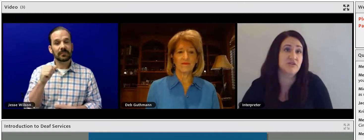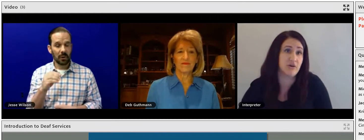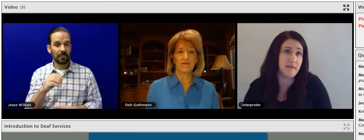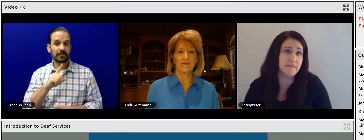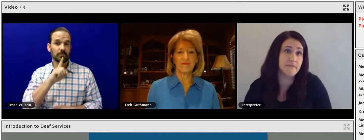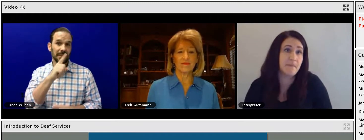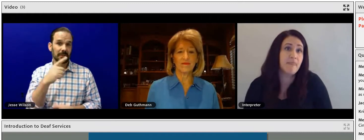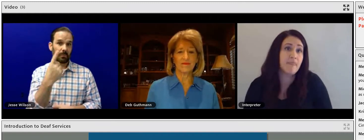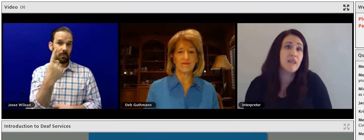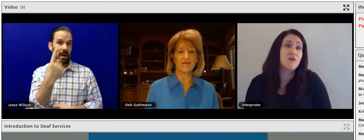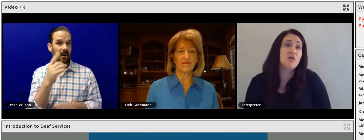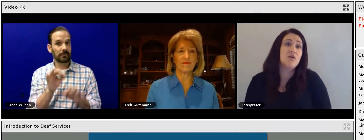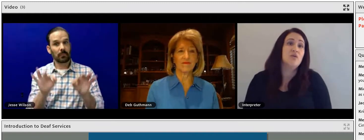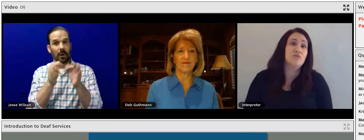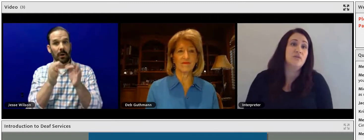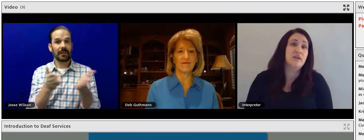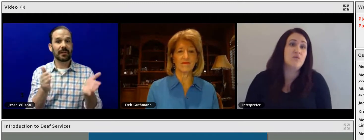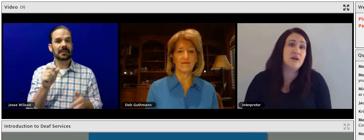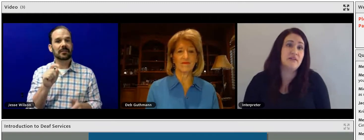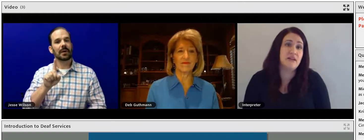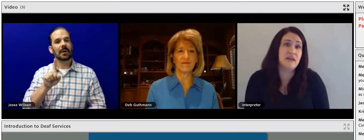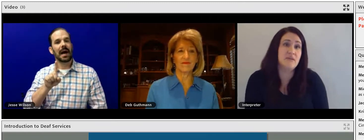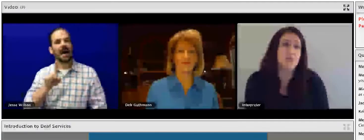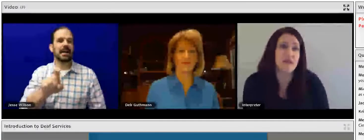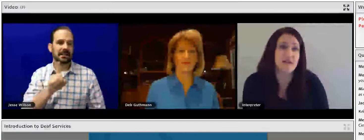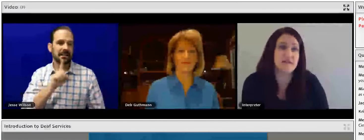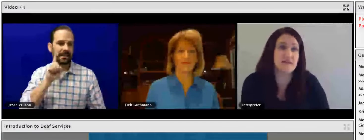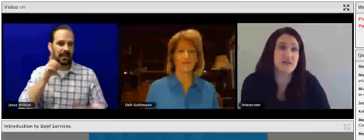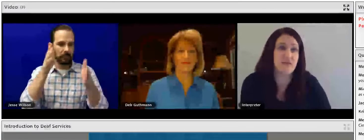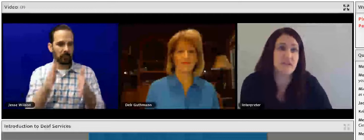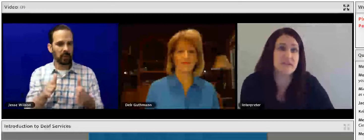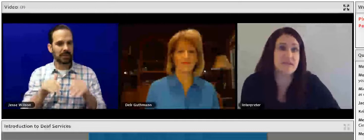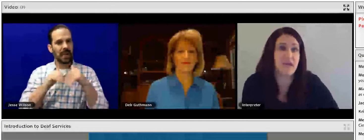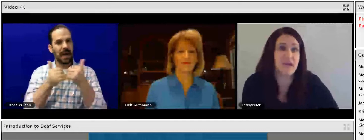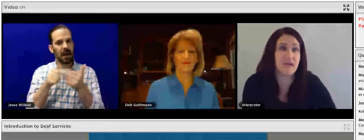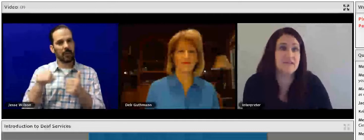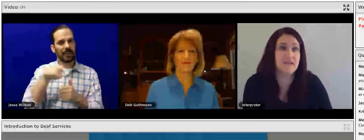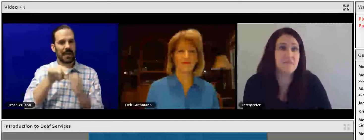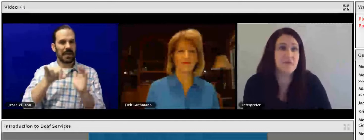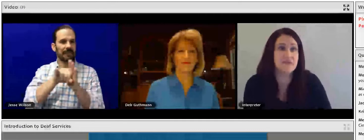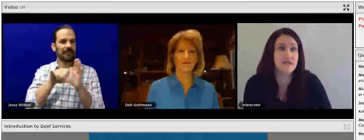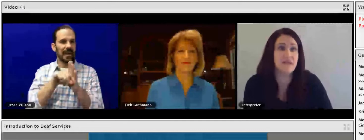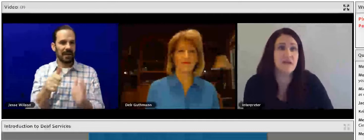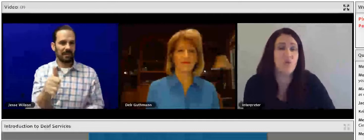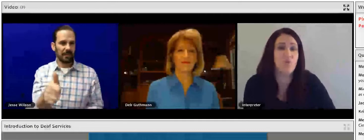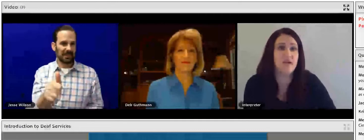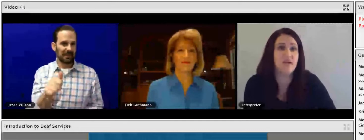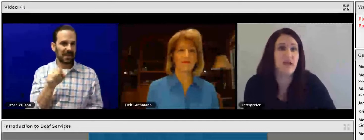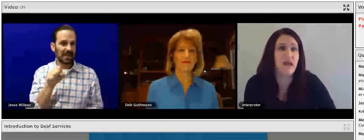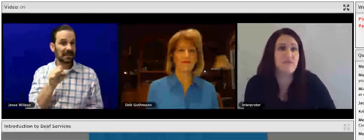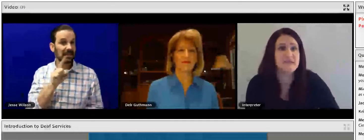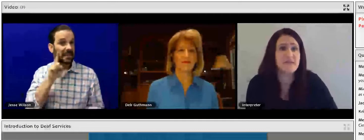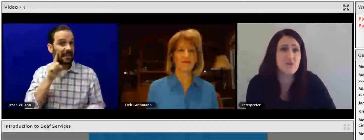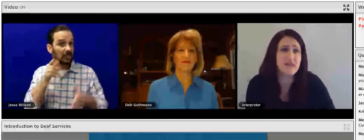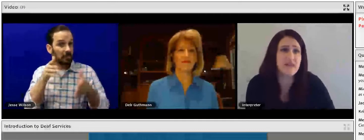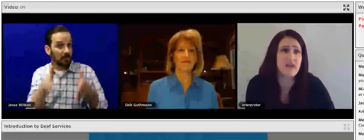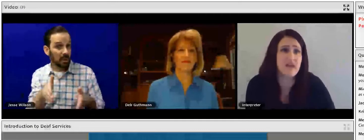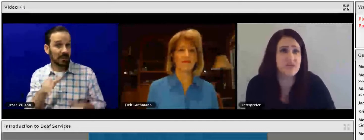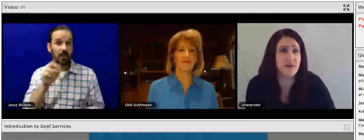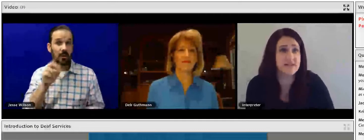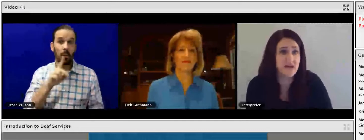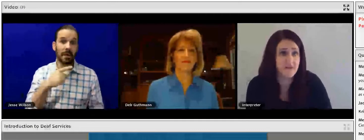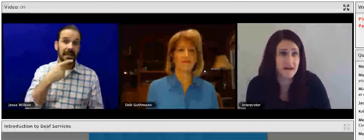in their treatment journey. Really, one of the important things to note is that a deaf person will have